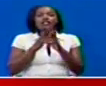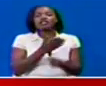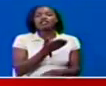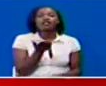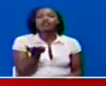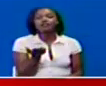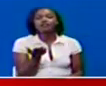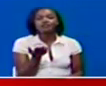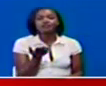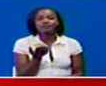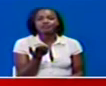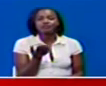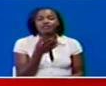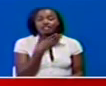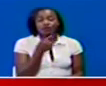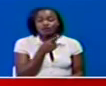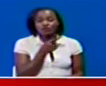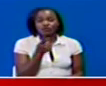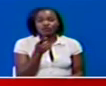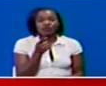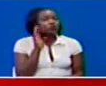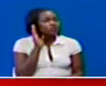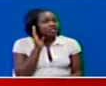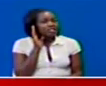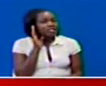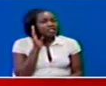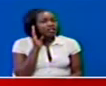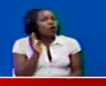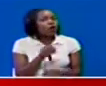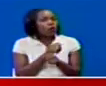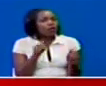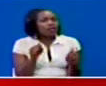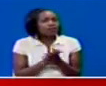And I want you to listen to me very carefully.